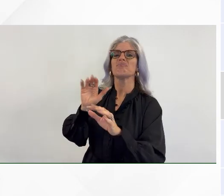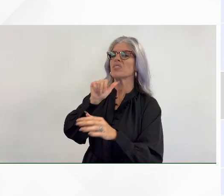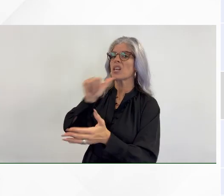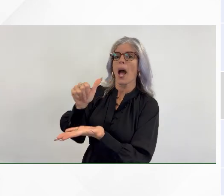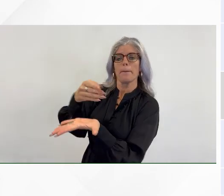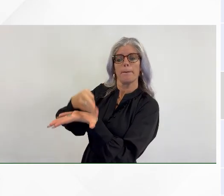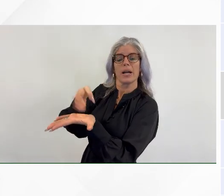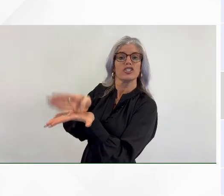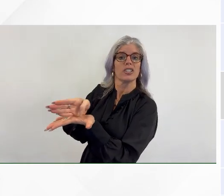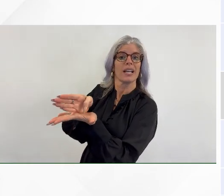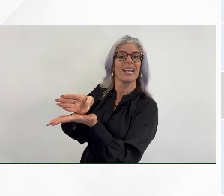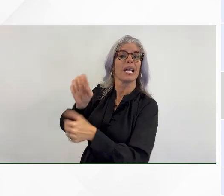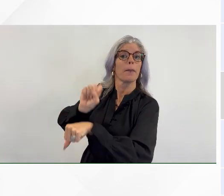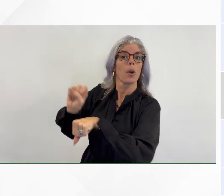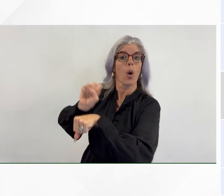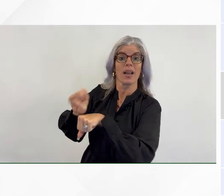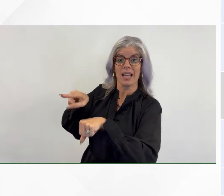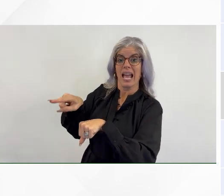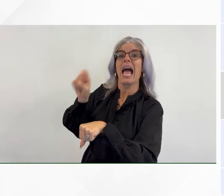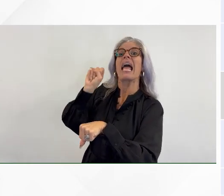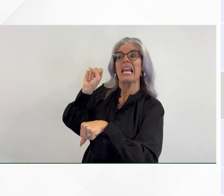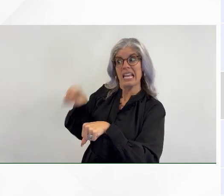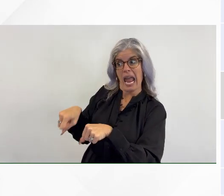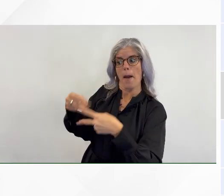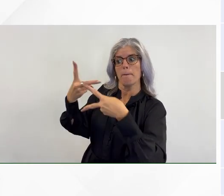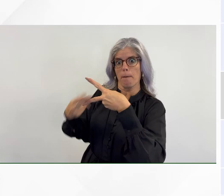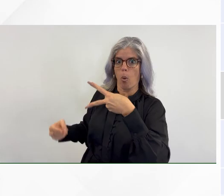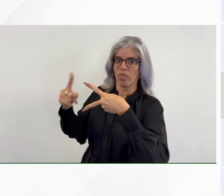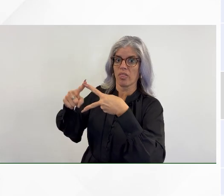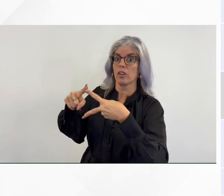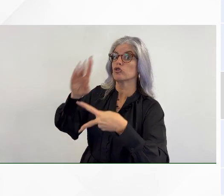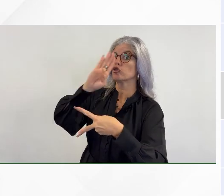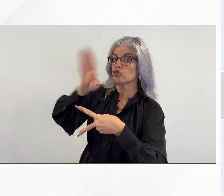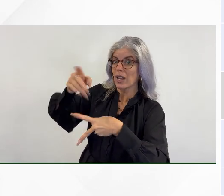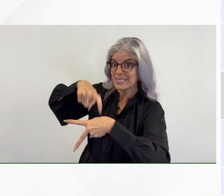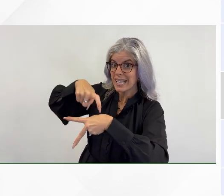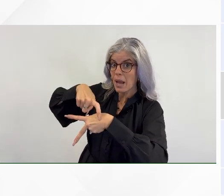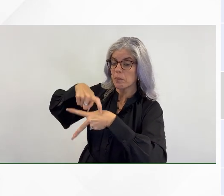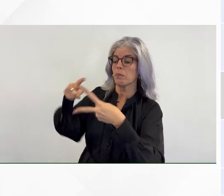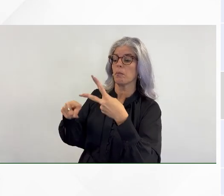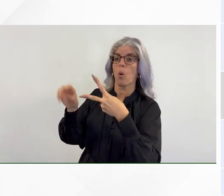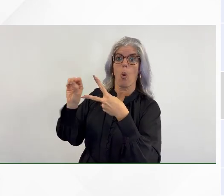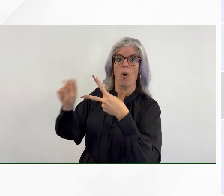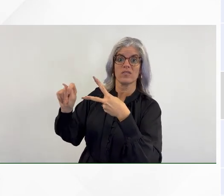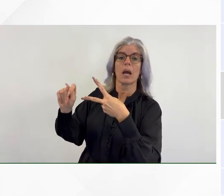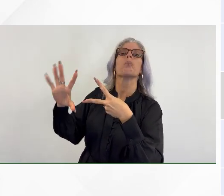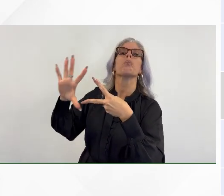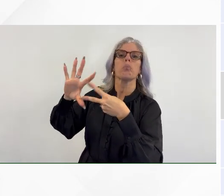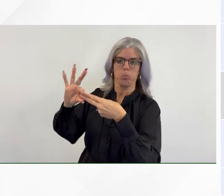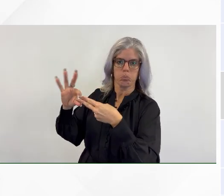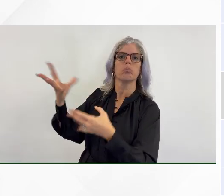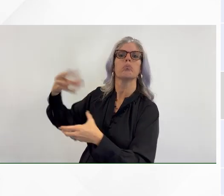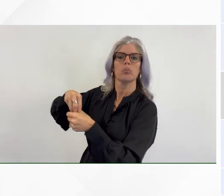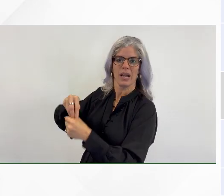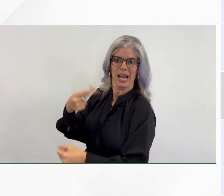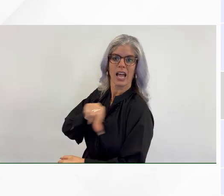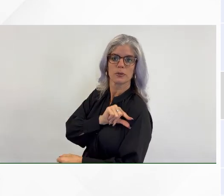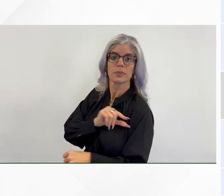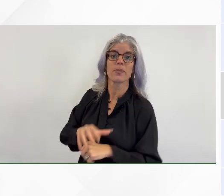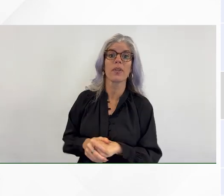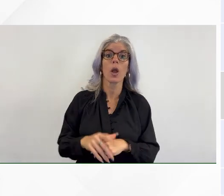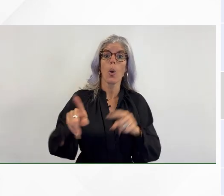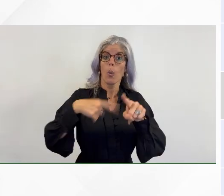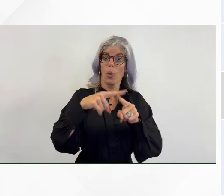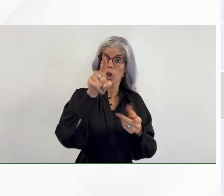not exempt, the days and hours they worked, and for this, please include the time they clocked in and out, their pay rates with